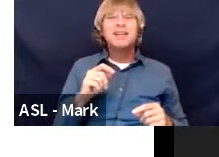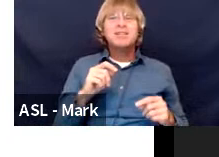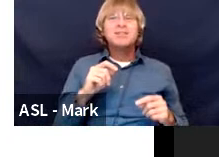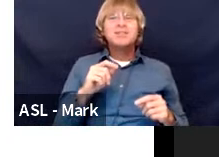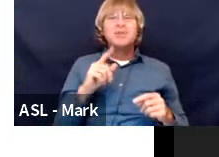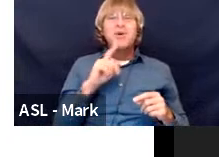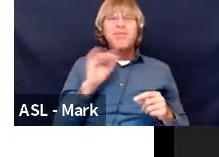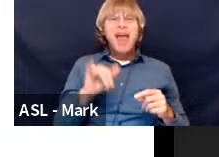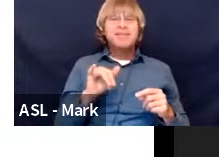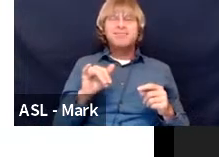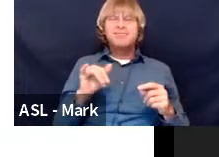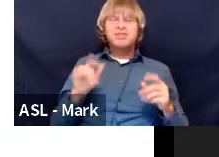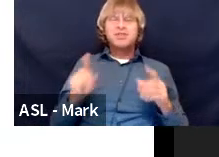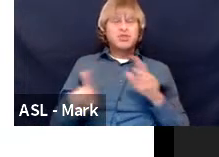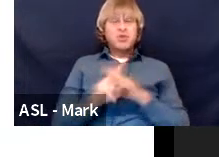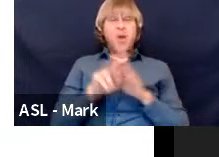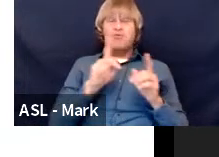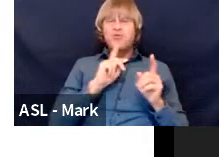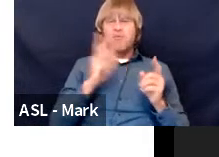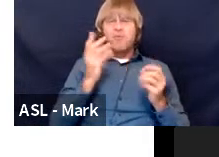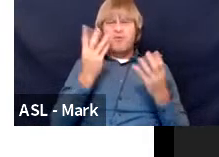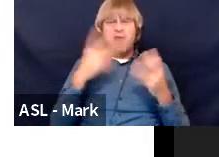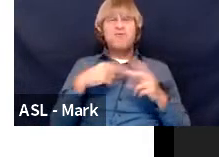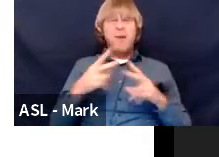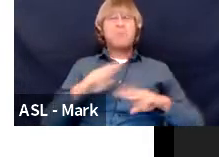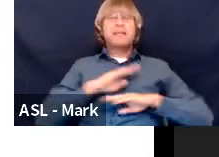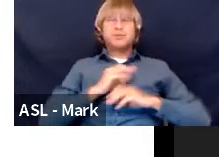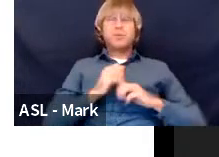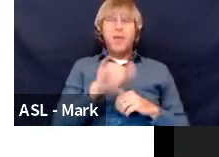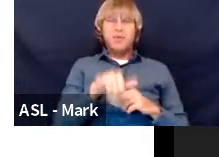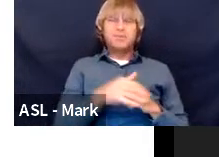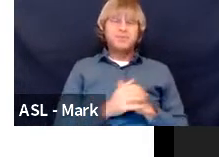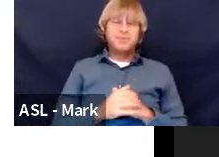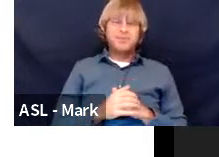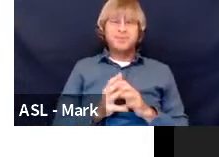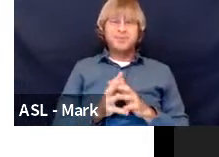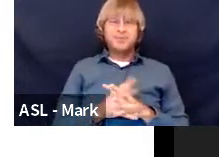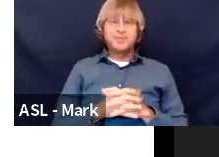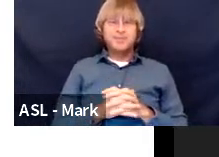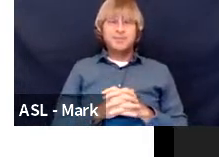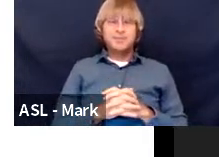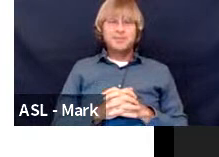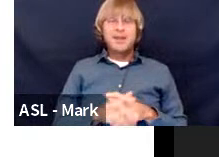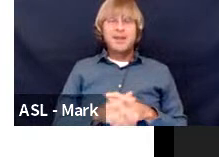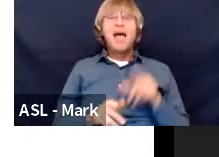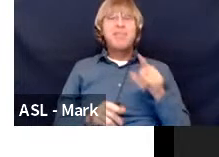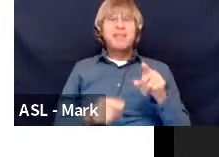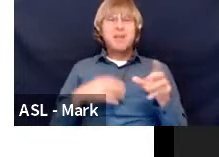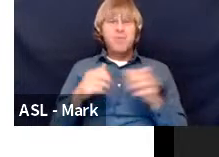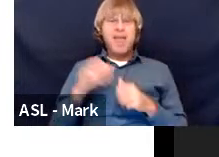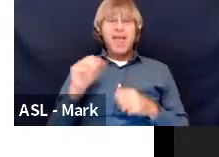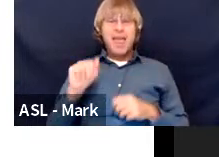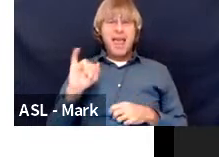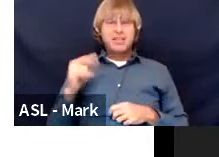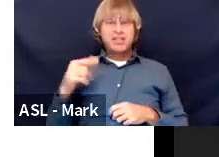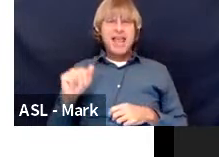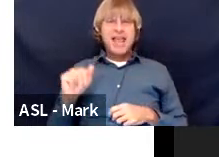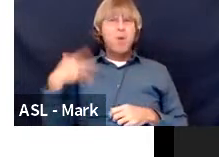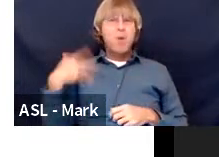The outcome was just really beautiful. I was really pleased with this one. This one I did with AIGA